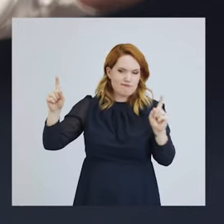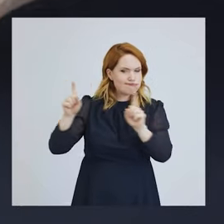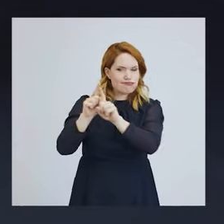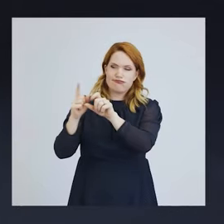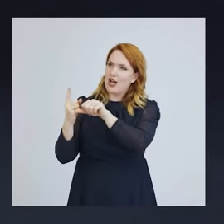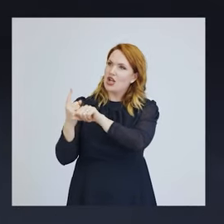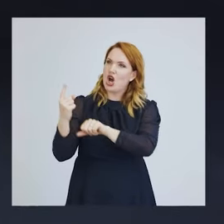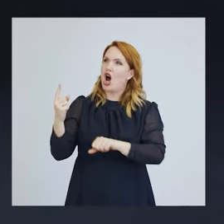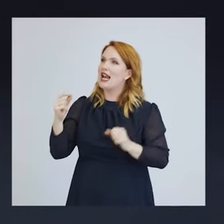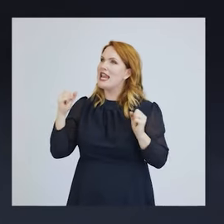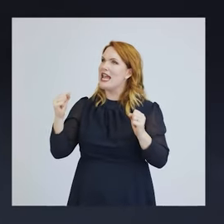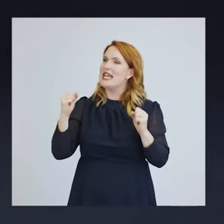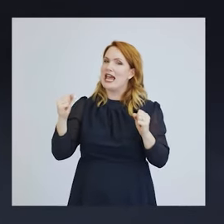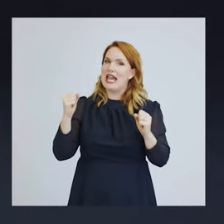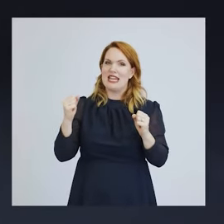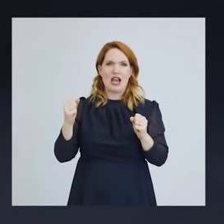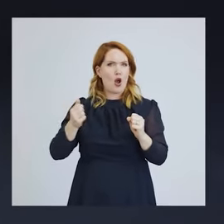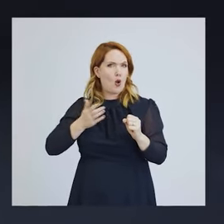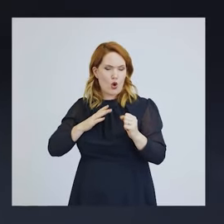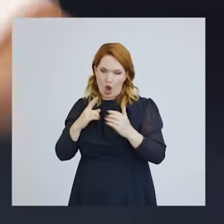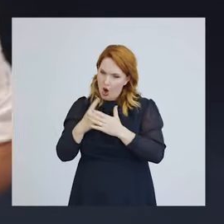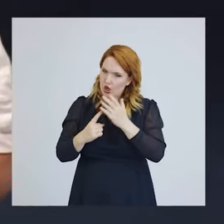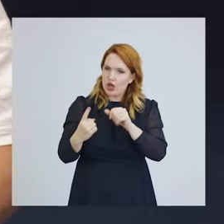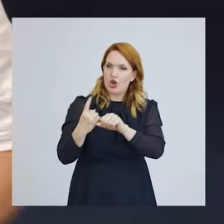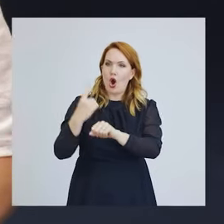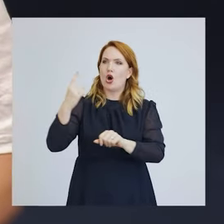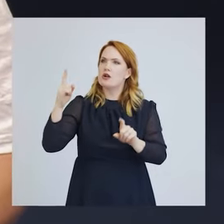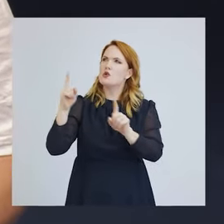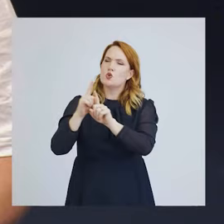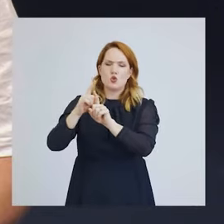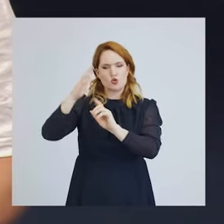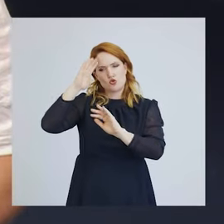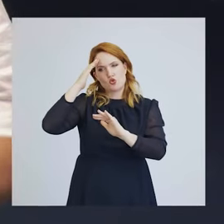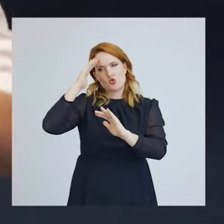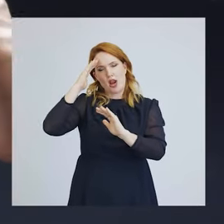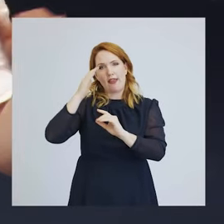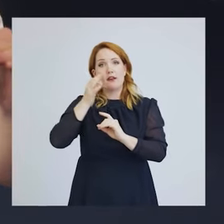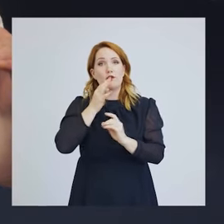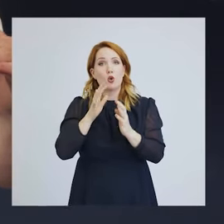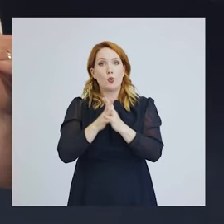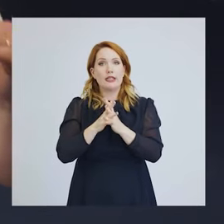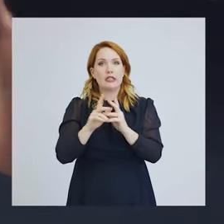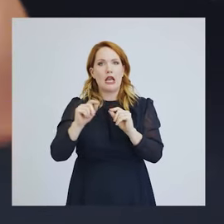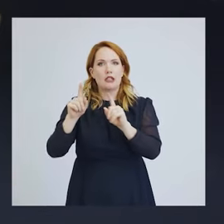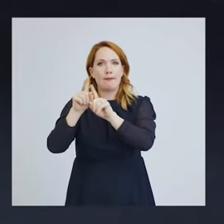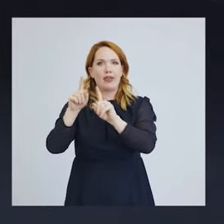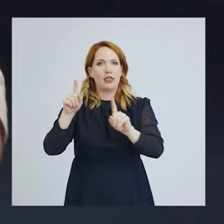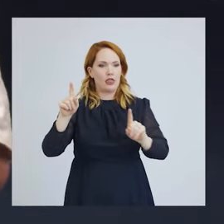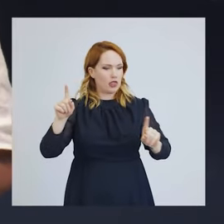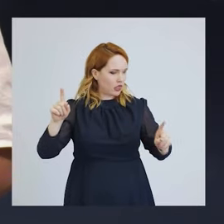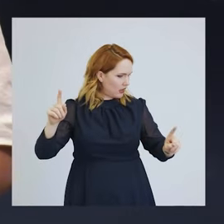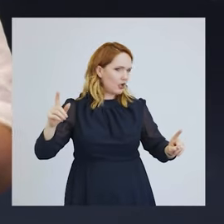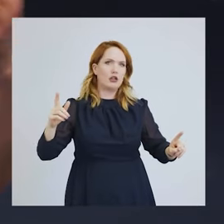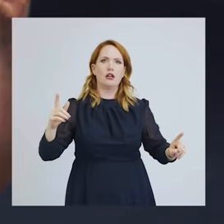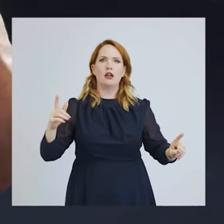with me being like, yeah, I'm going hard for God. I'm just going to settle for nothing else of this world but just be on fire